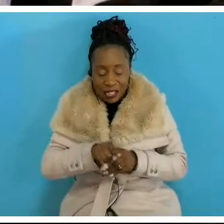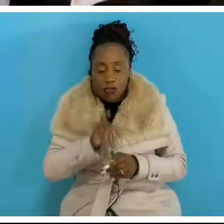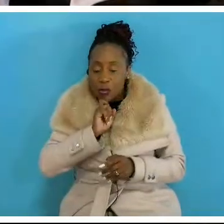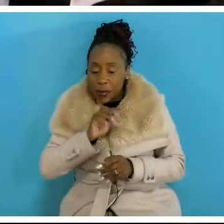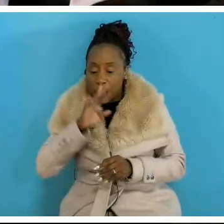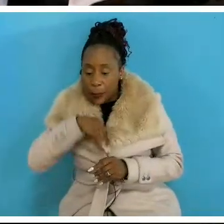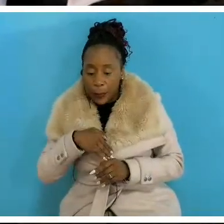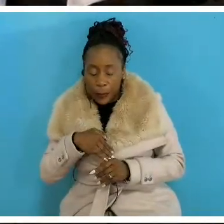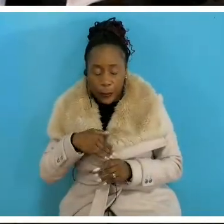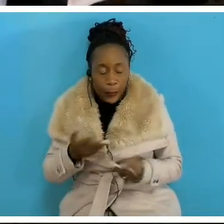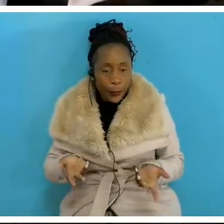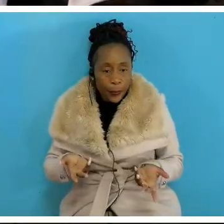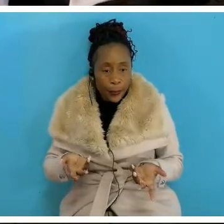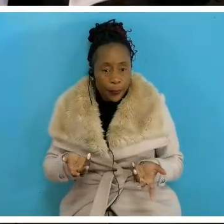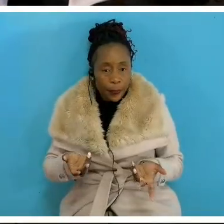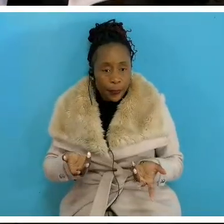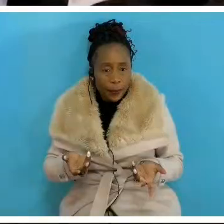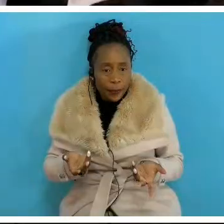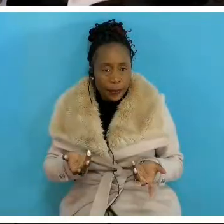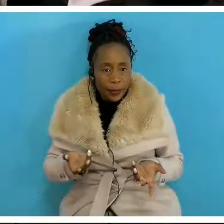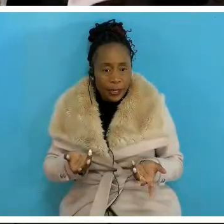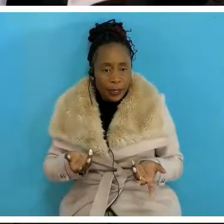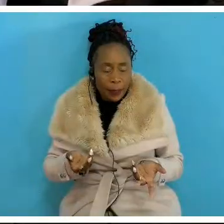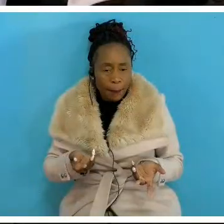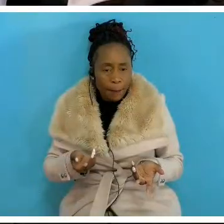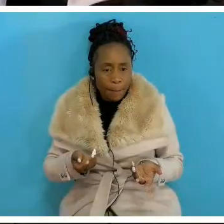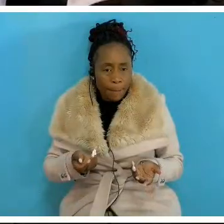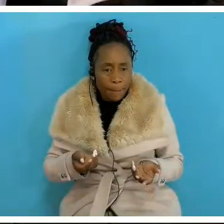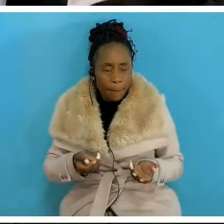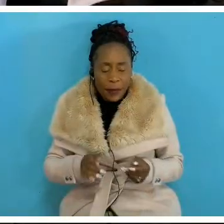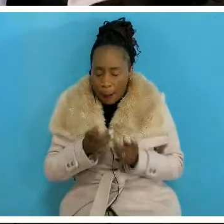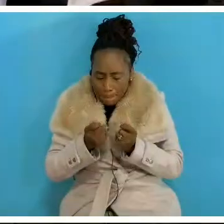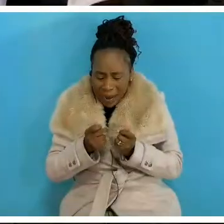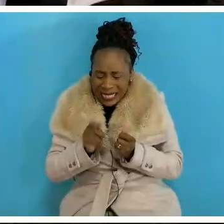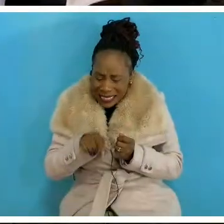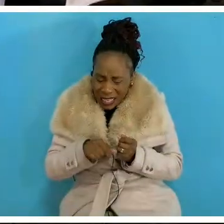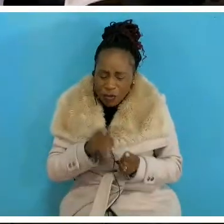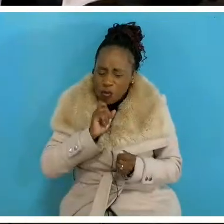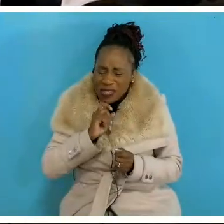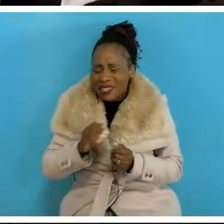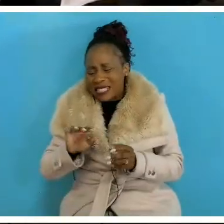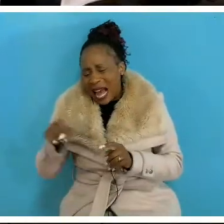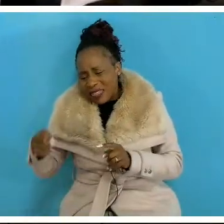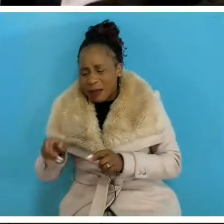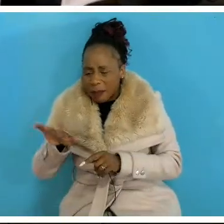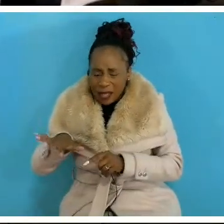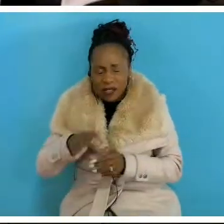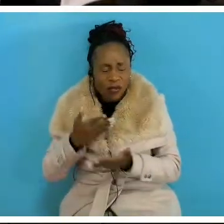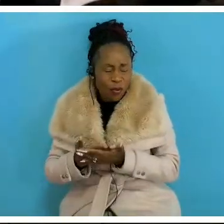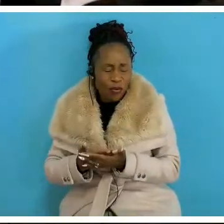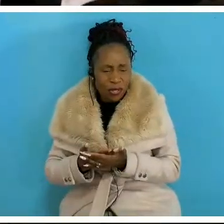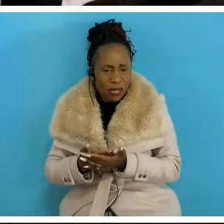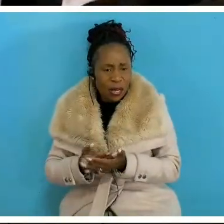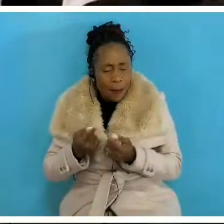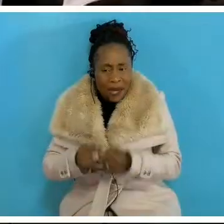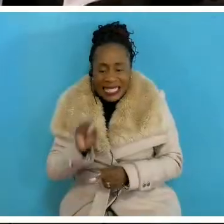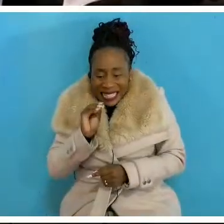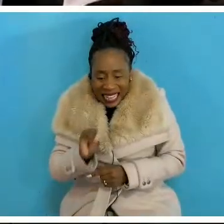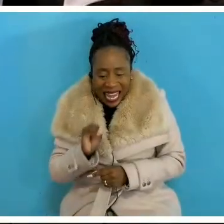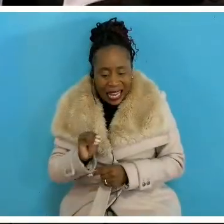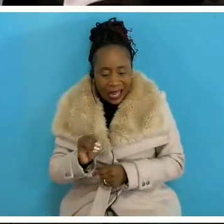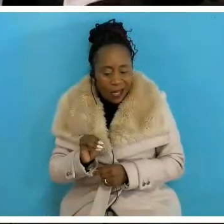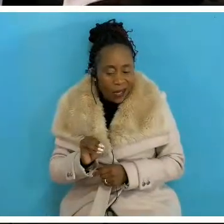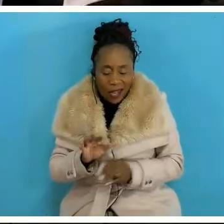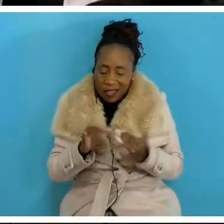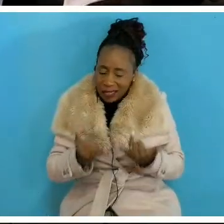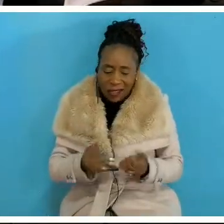spent. You see, because, I mean, that money could have been used elsewhere. But then it was there, and then it was